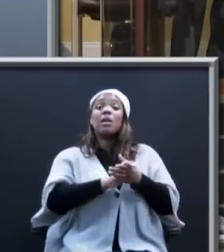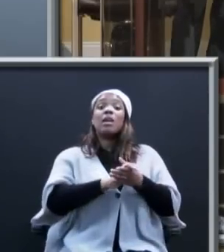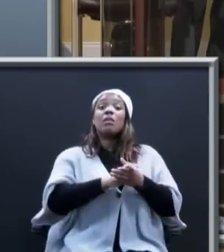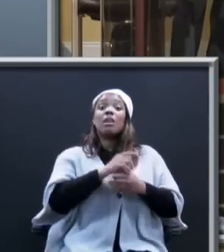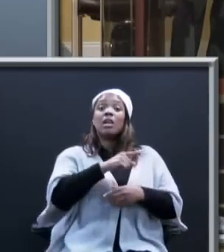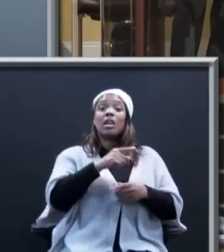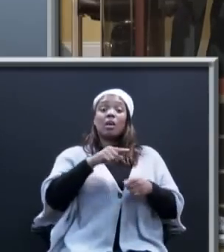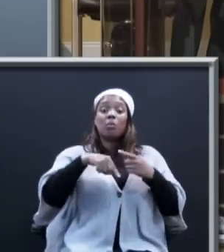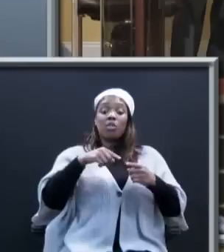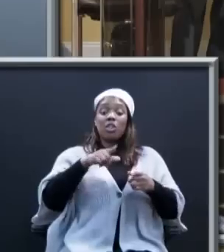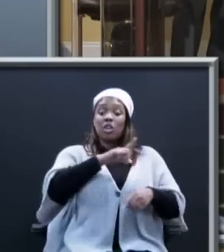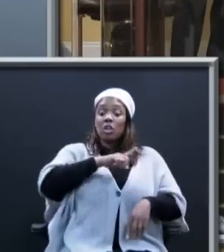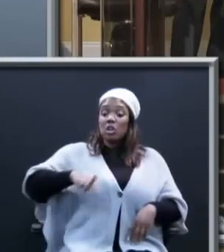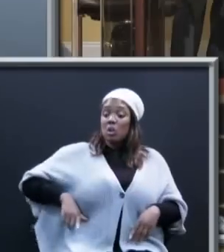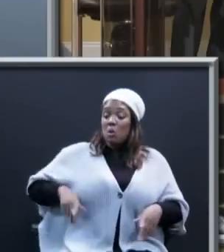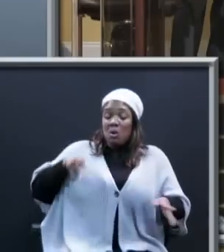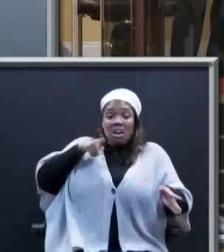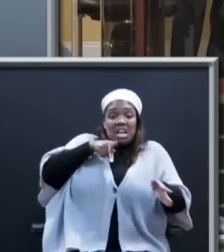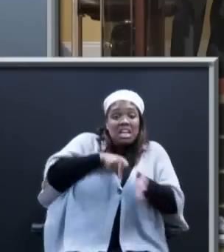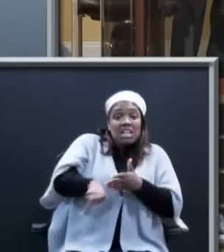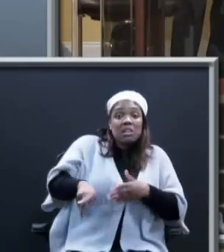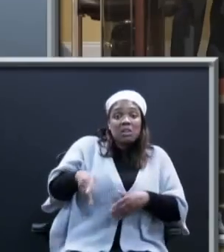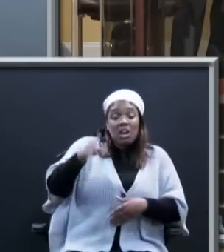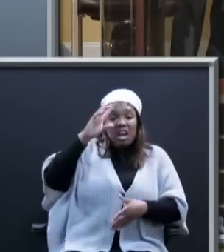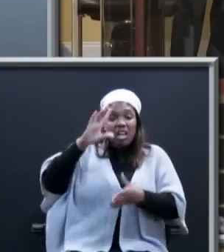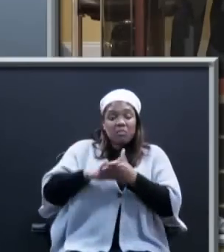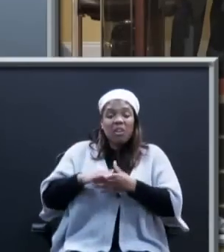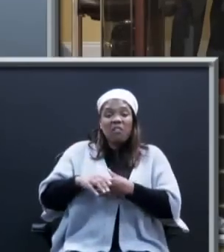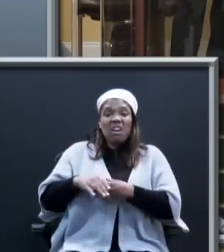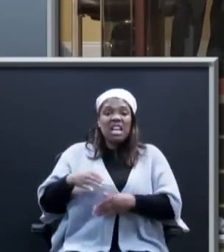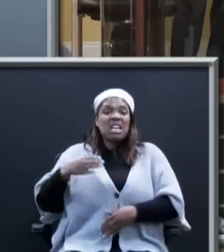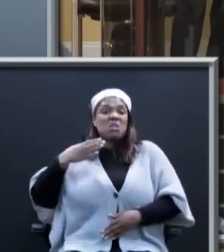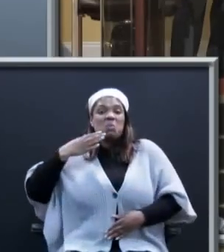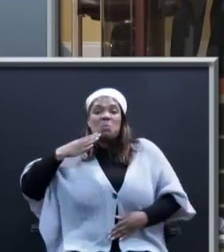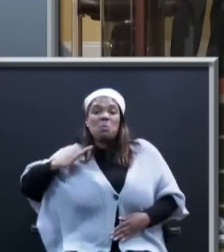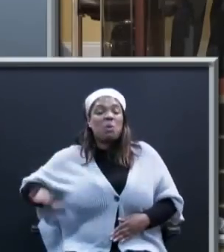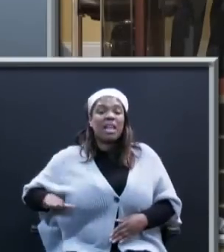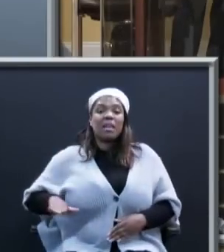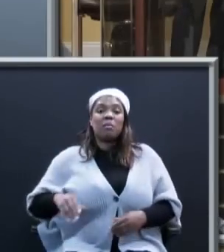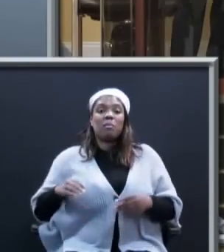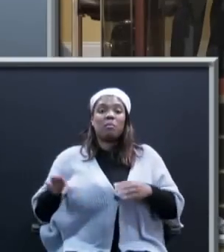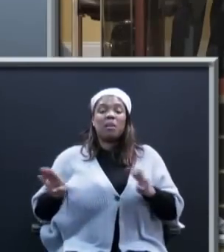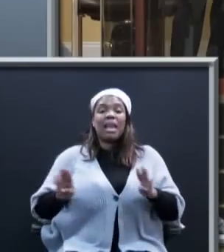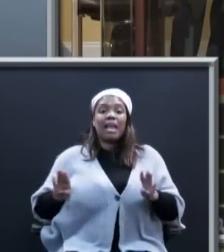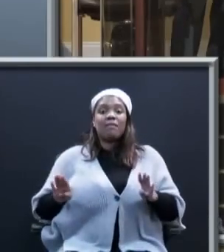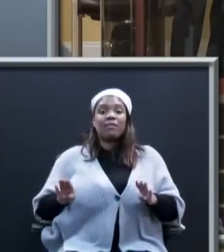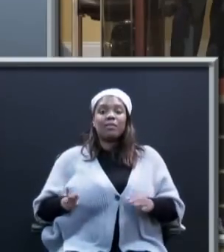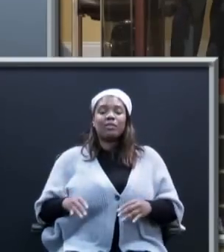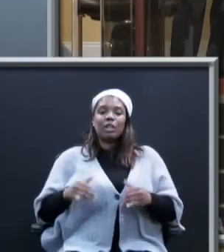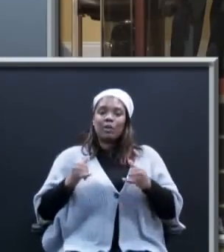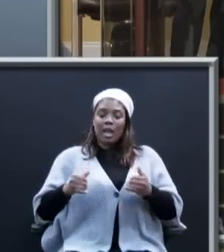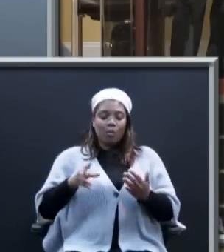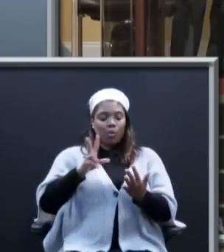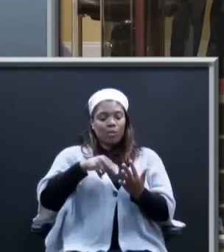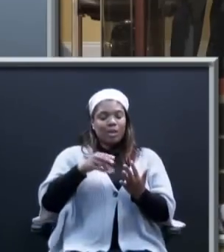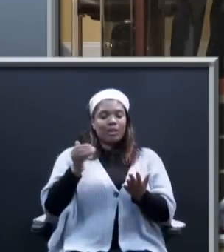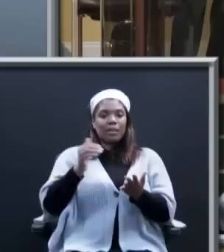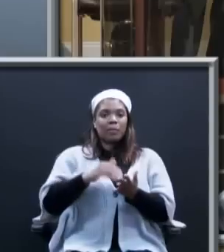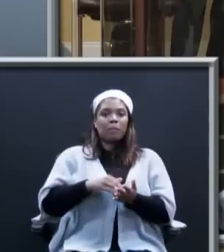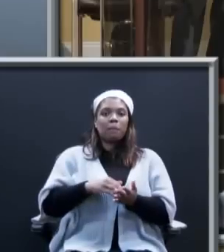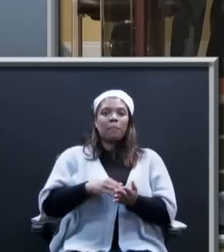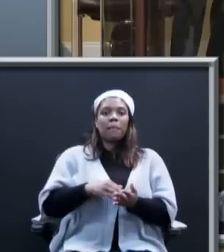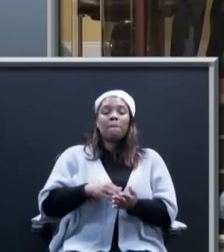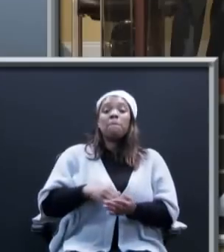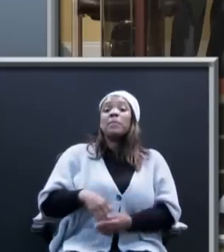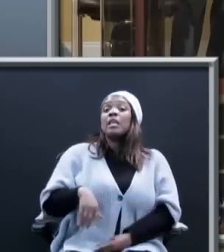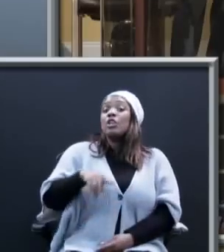ye shall observe the feast of unleavened bread. For on this selfsame day have I brought your armies out of the land of Egypt.